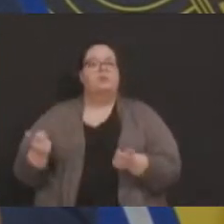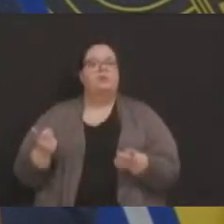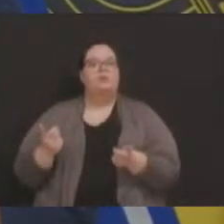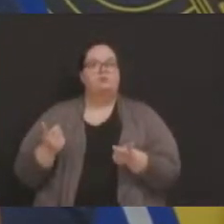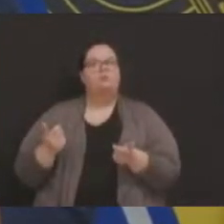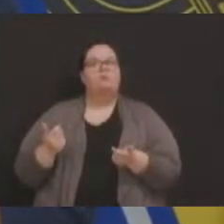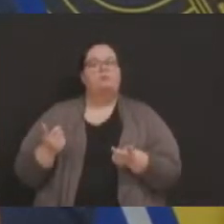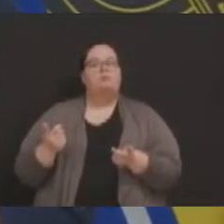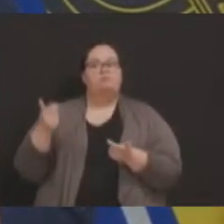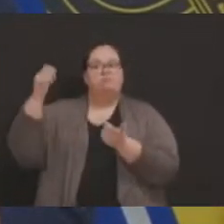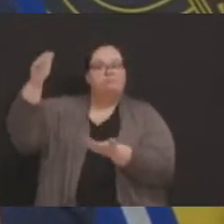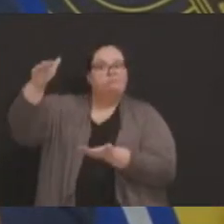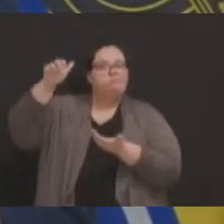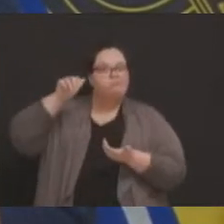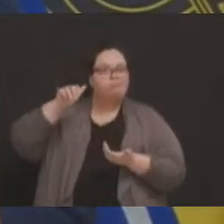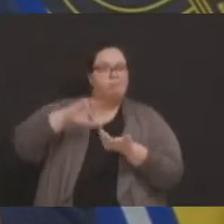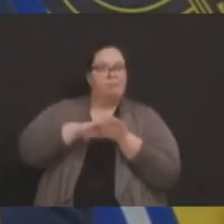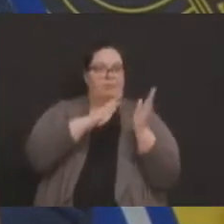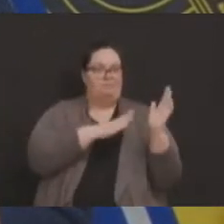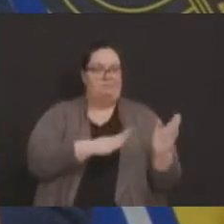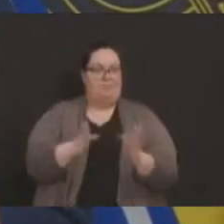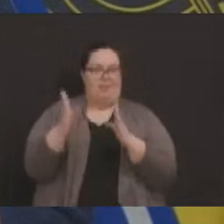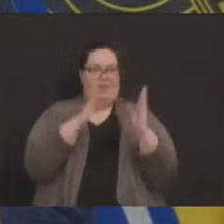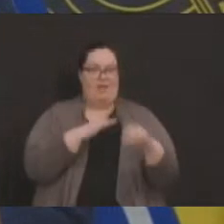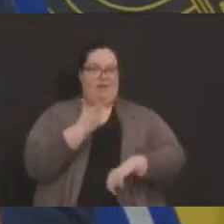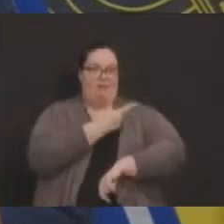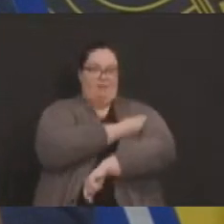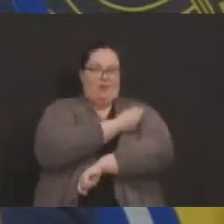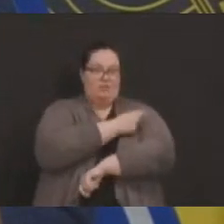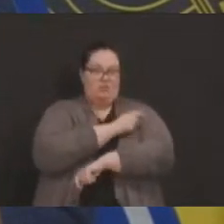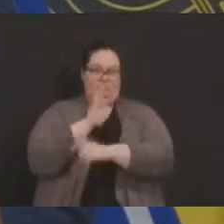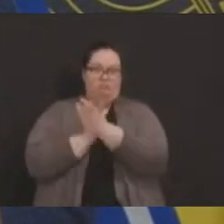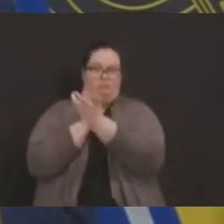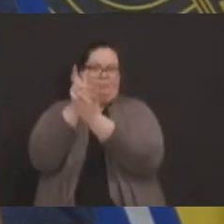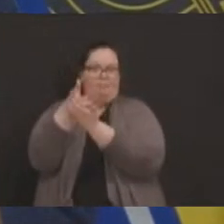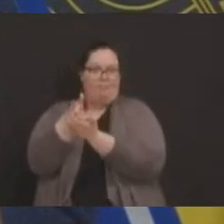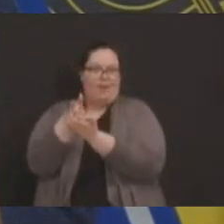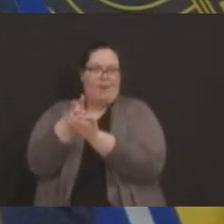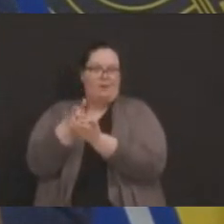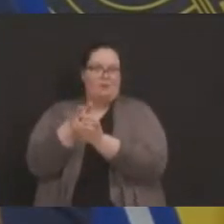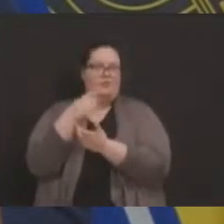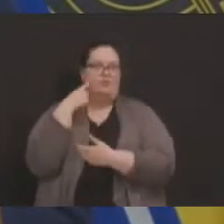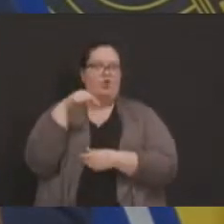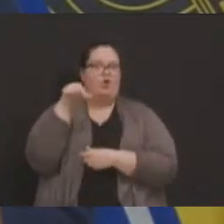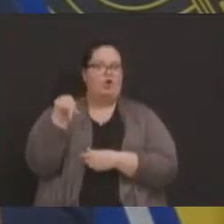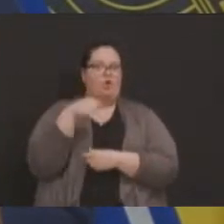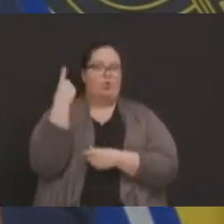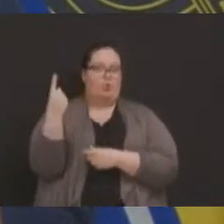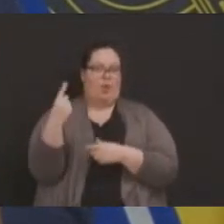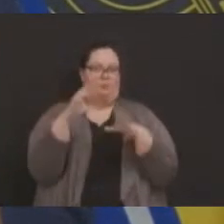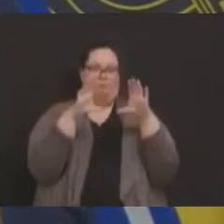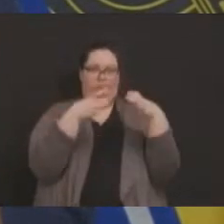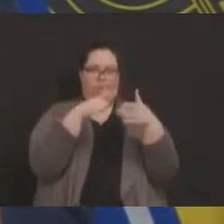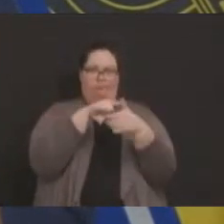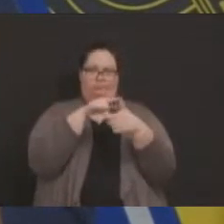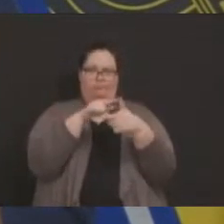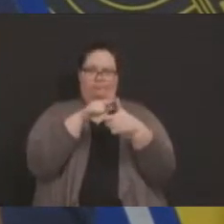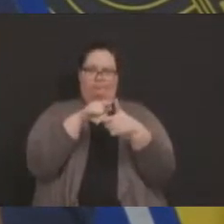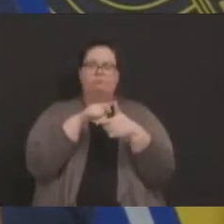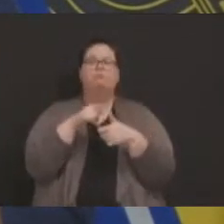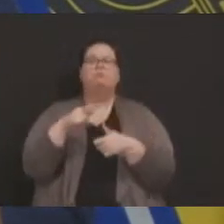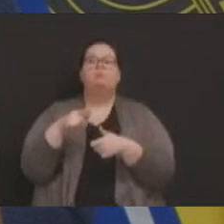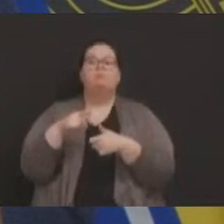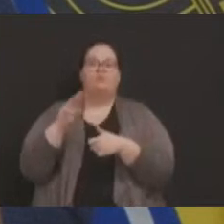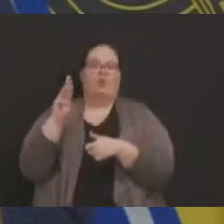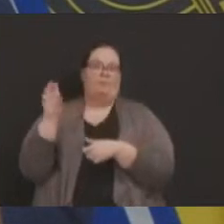in the month of March. That has yet to be seen. We can only hope that that is what will happen,